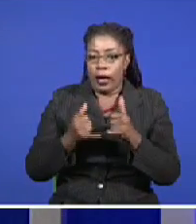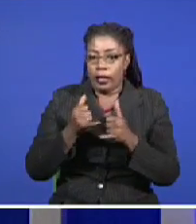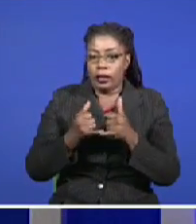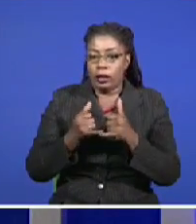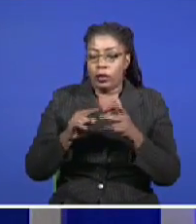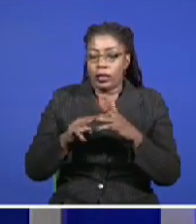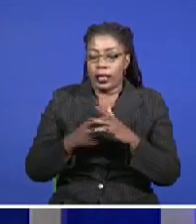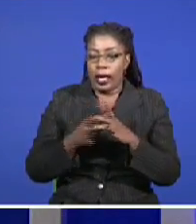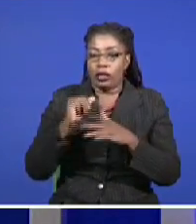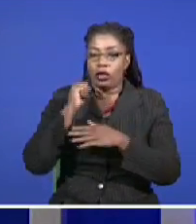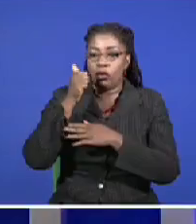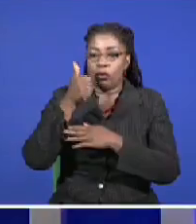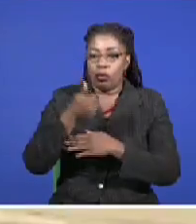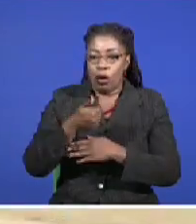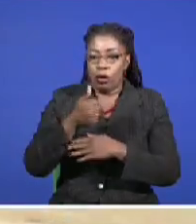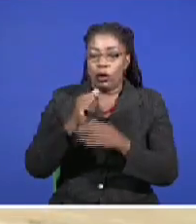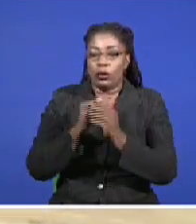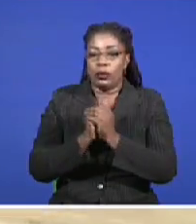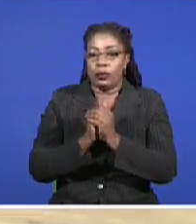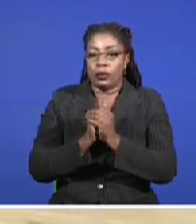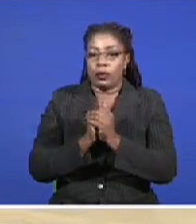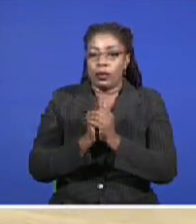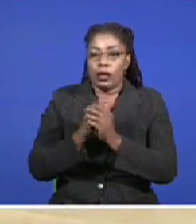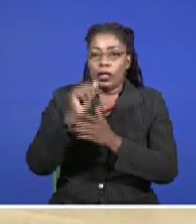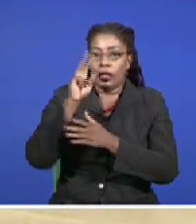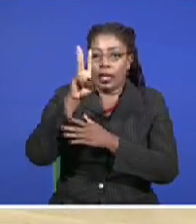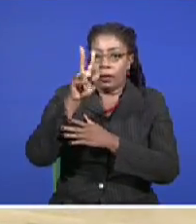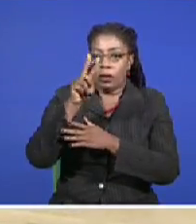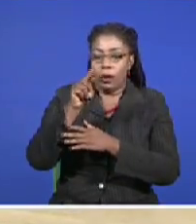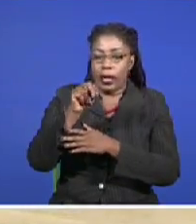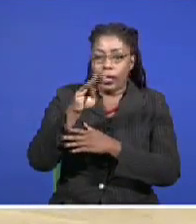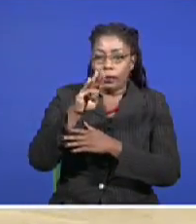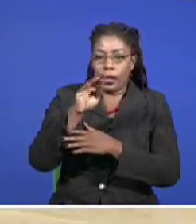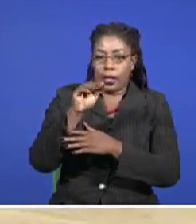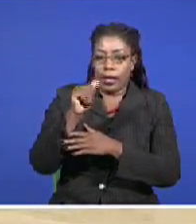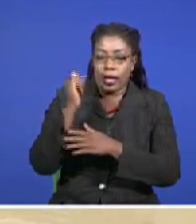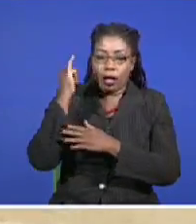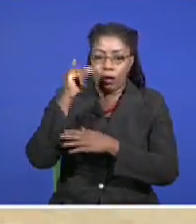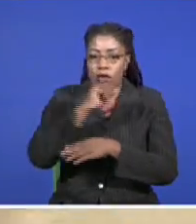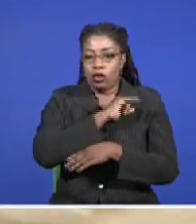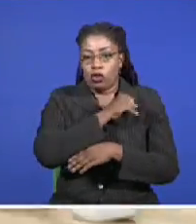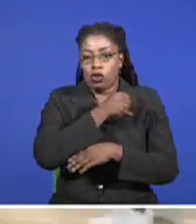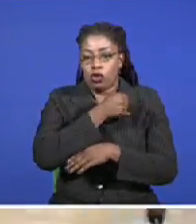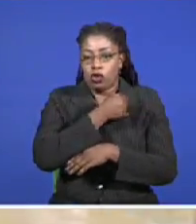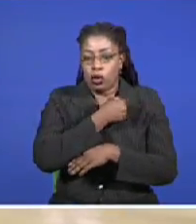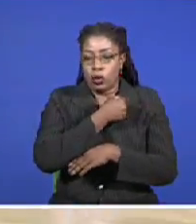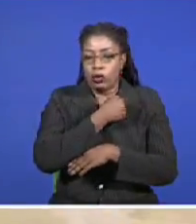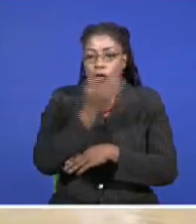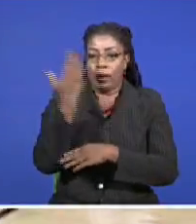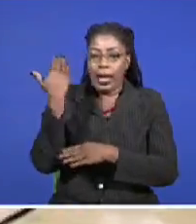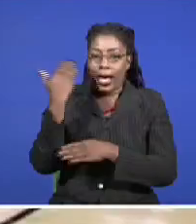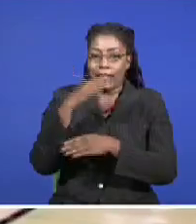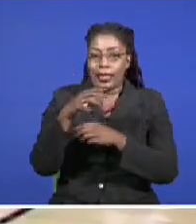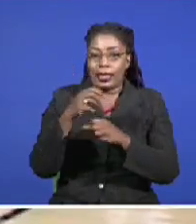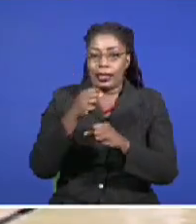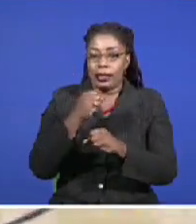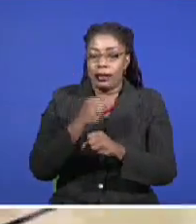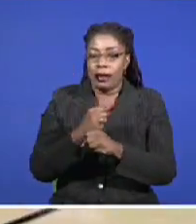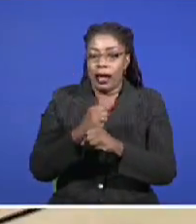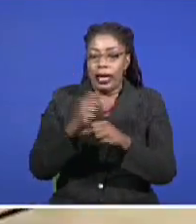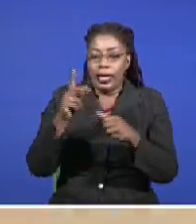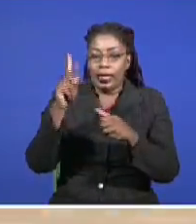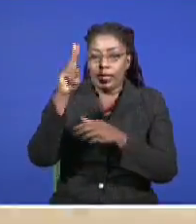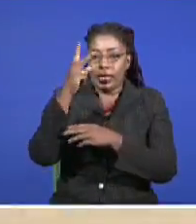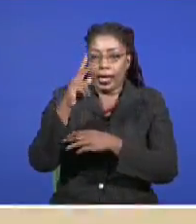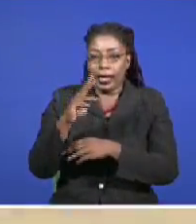off tomorrow. From the WNBA last night, Jonquel Jones starting to find her groove from last year as the second half